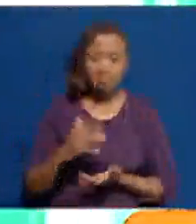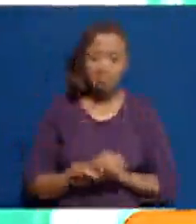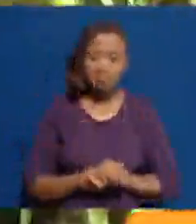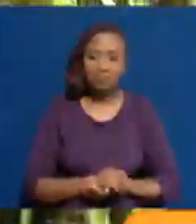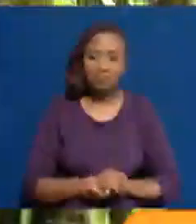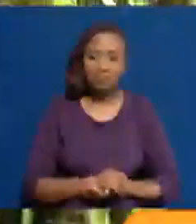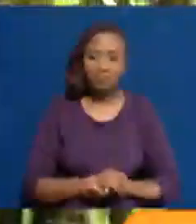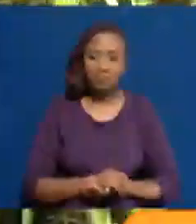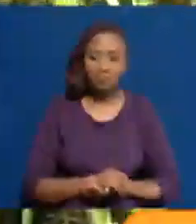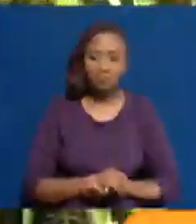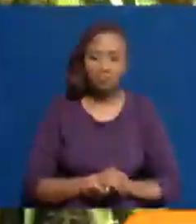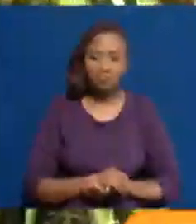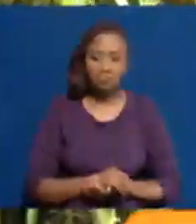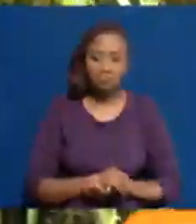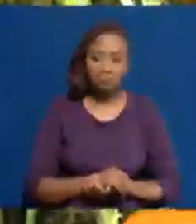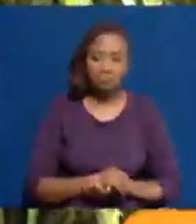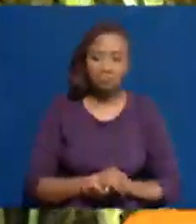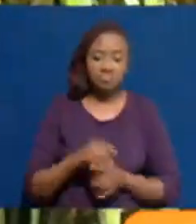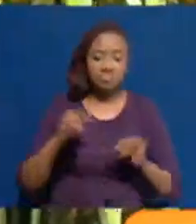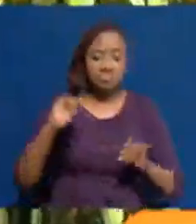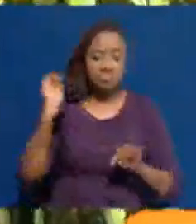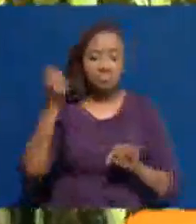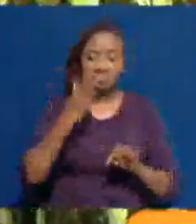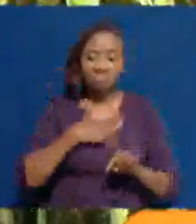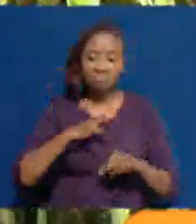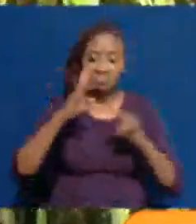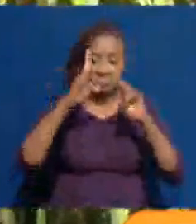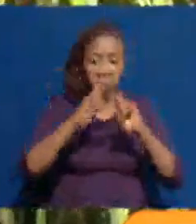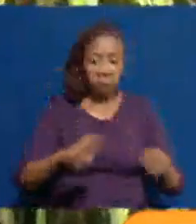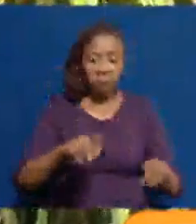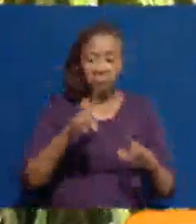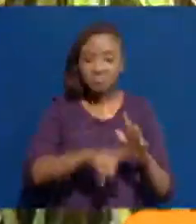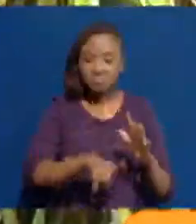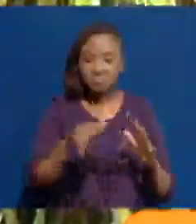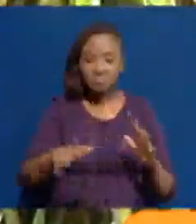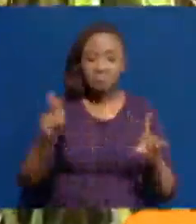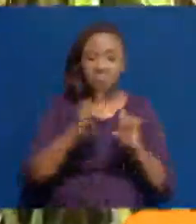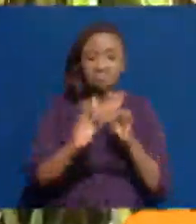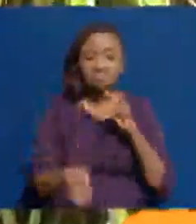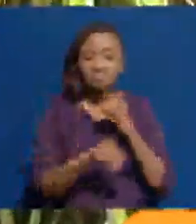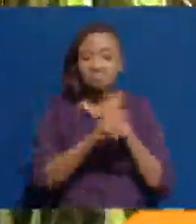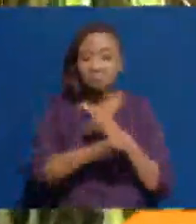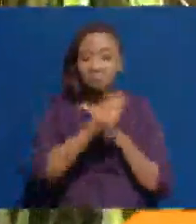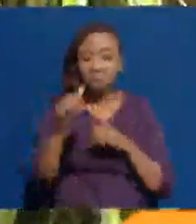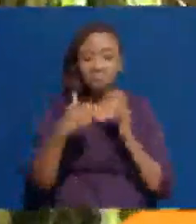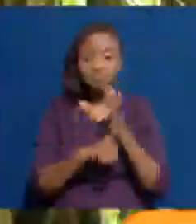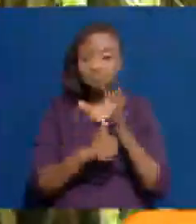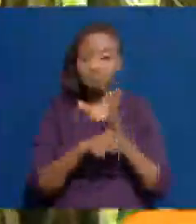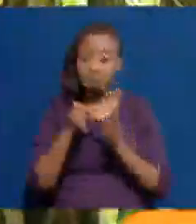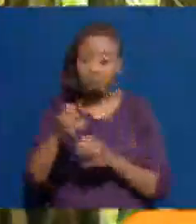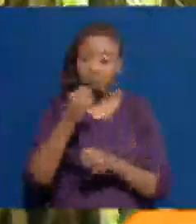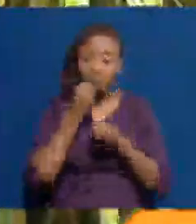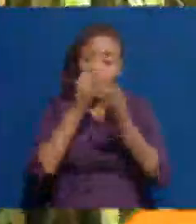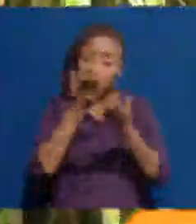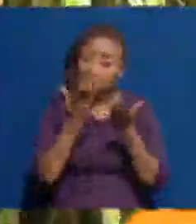practices. Utafiti yetu bado iko chini na shida yetu kama Kenya ni kwamba hii information tunaweza kuwa